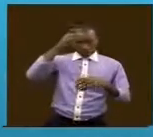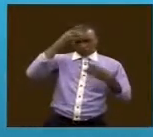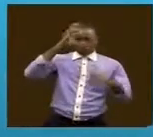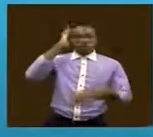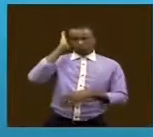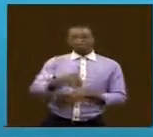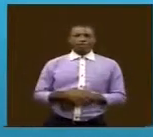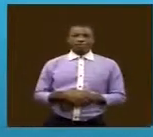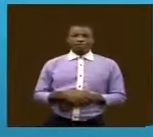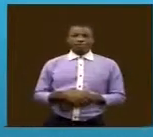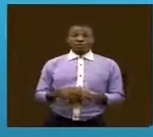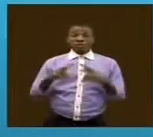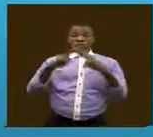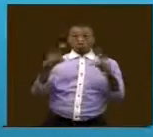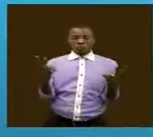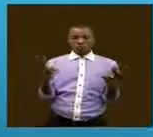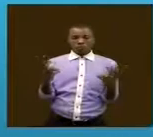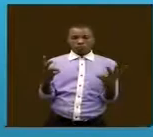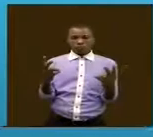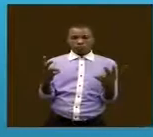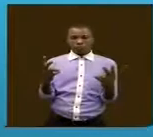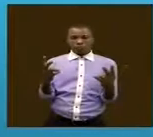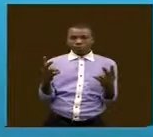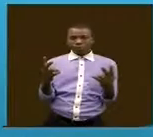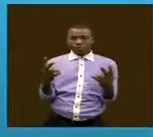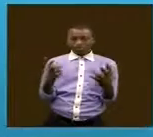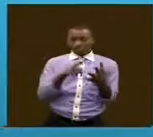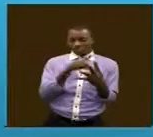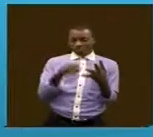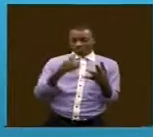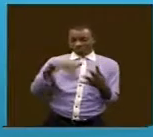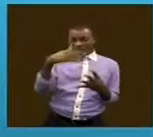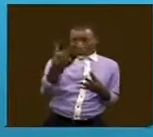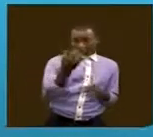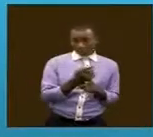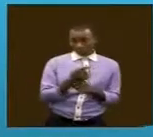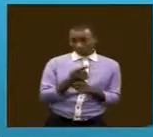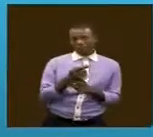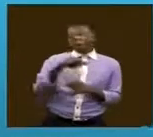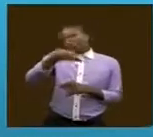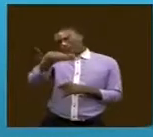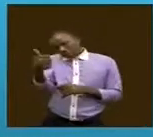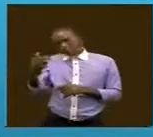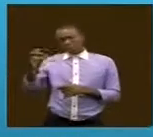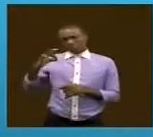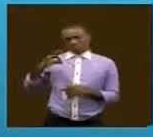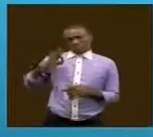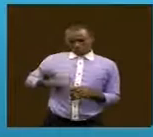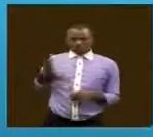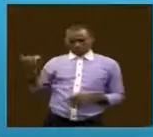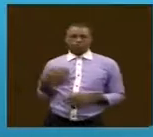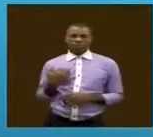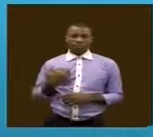So these 4 areas and many more can help us if we learn